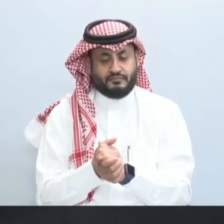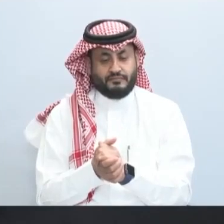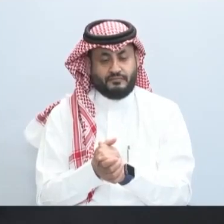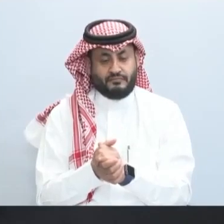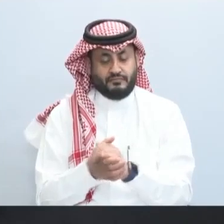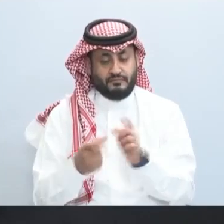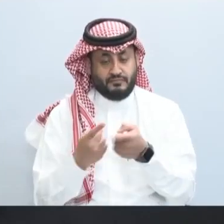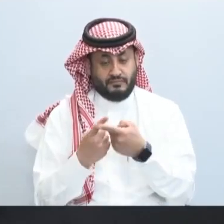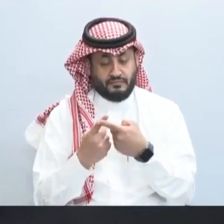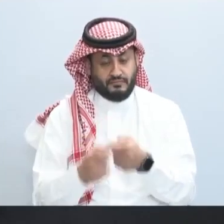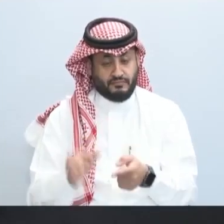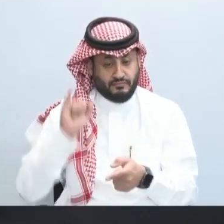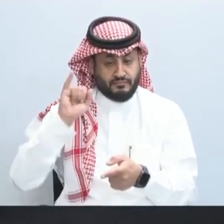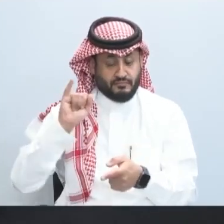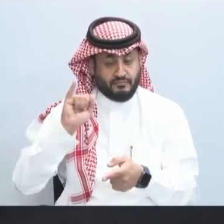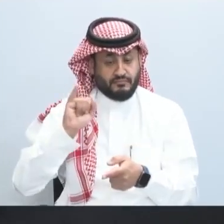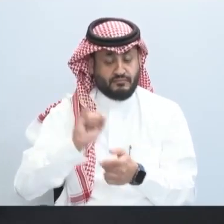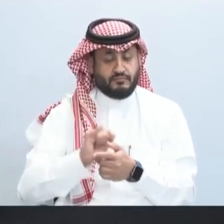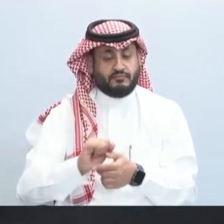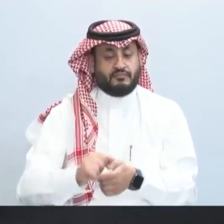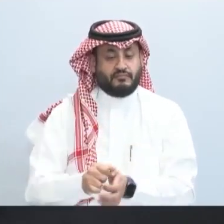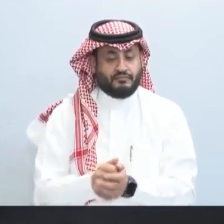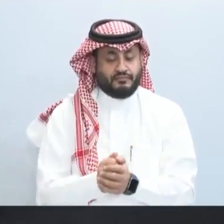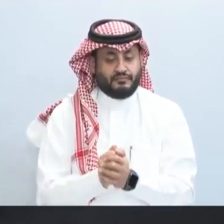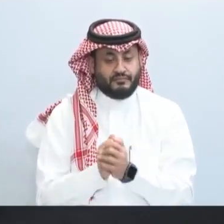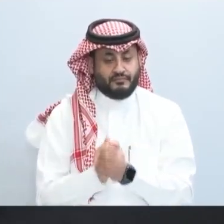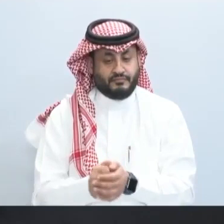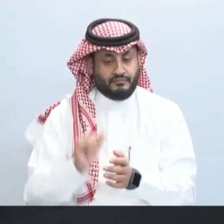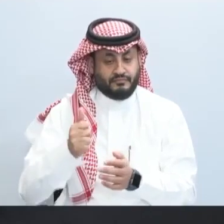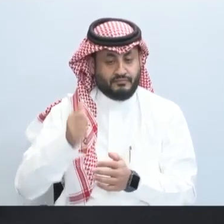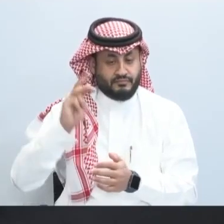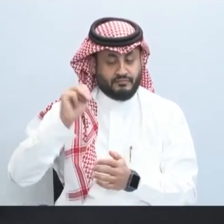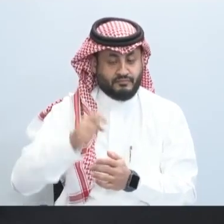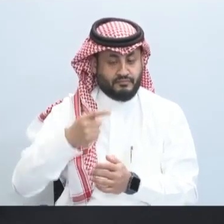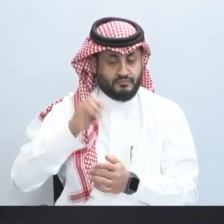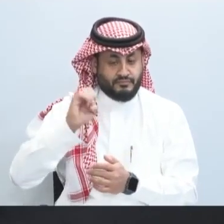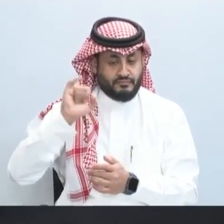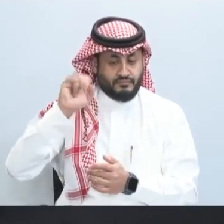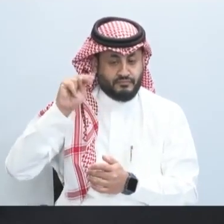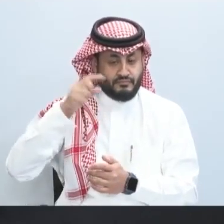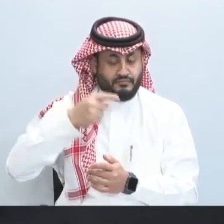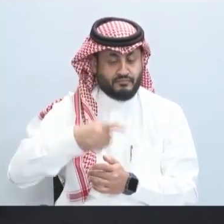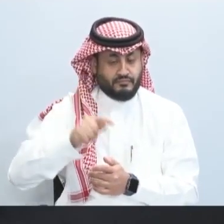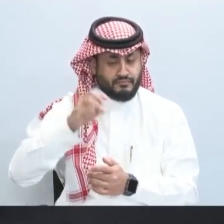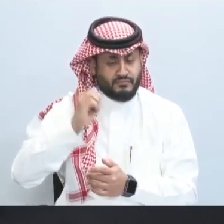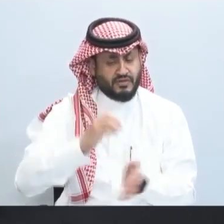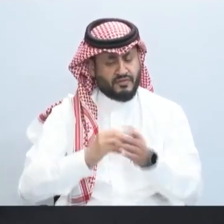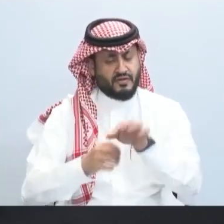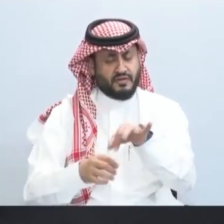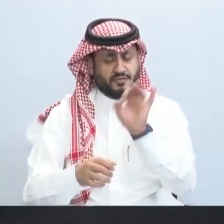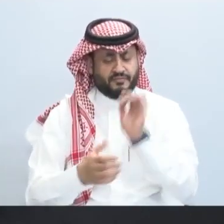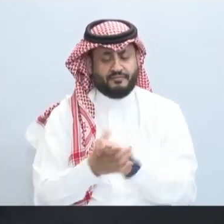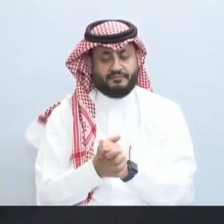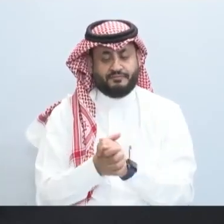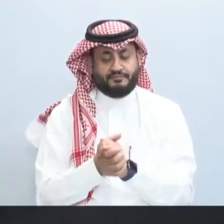to and name a place. I am going to Jordan. I am going to Dammam. I am going